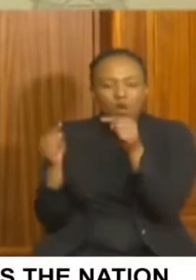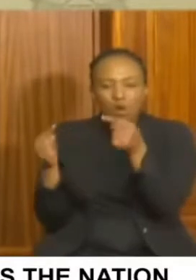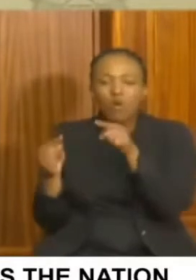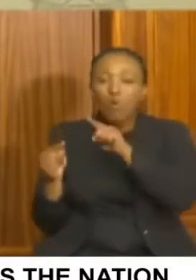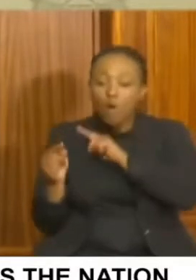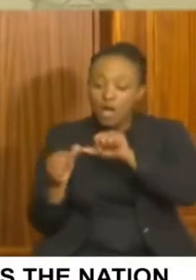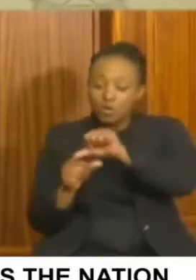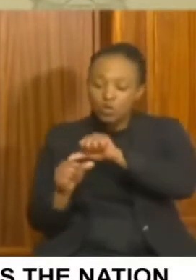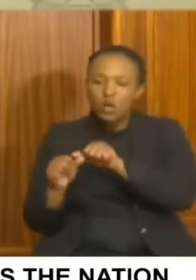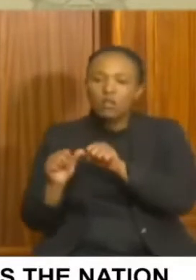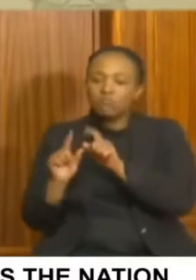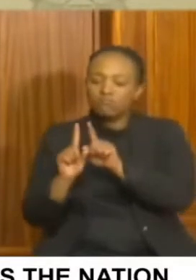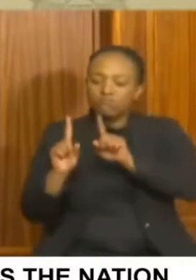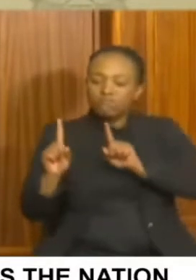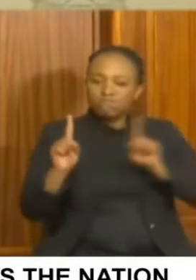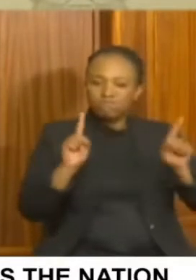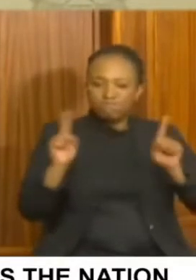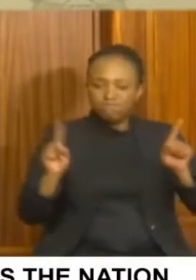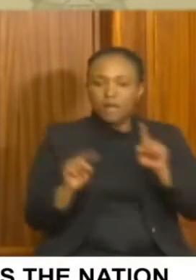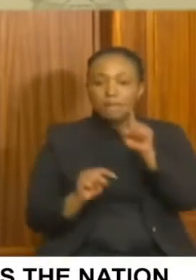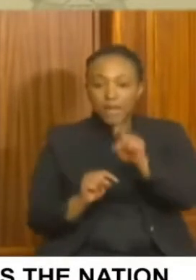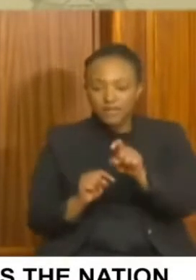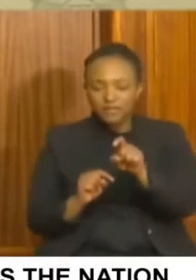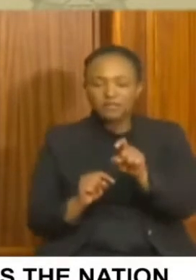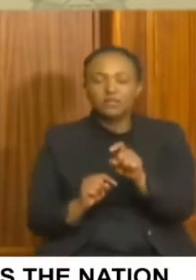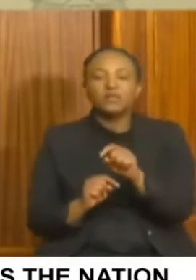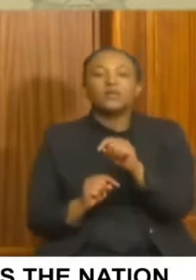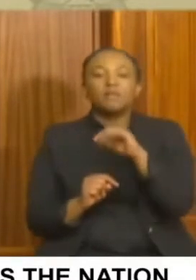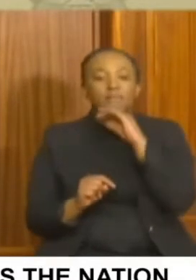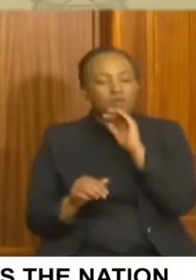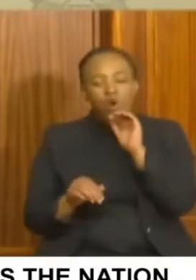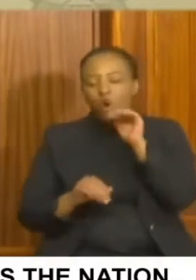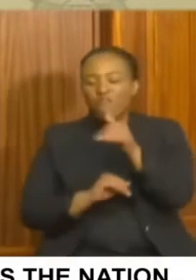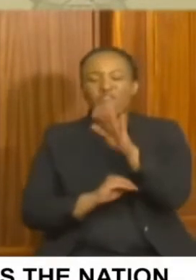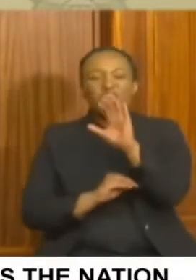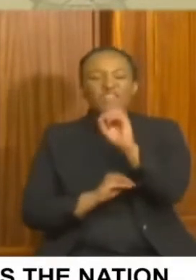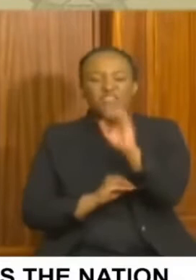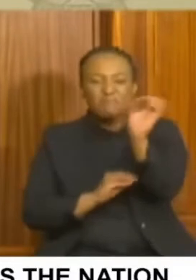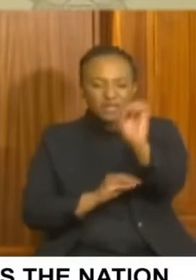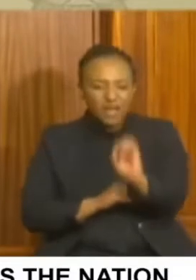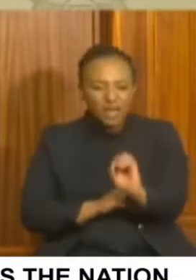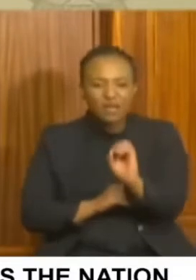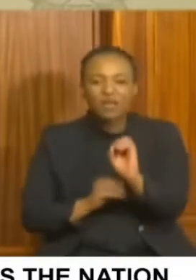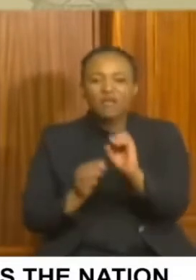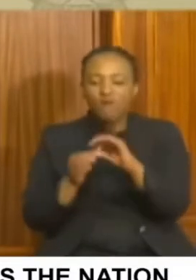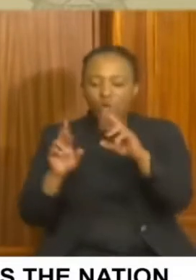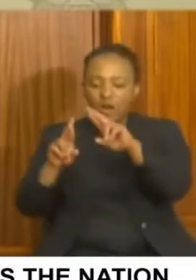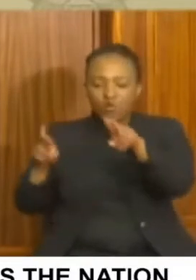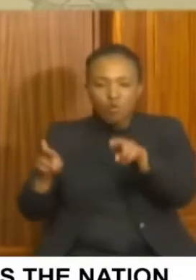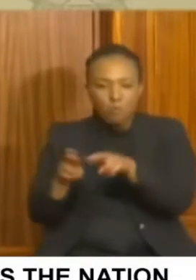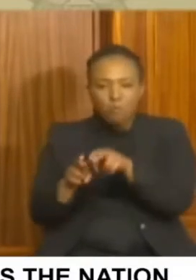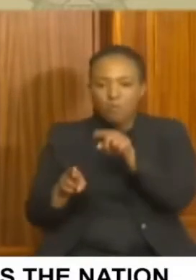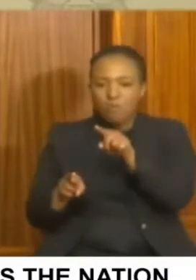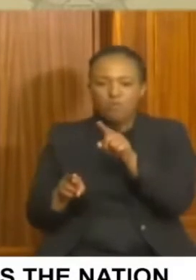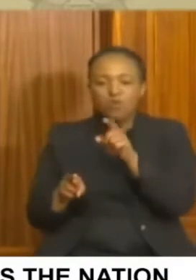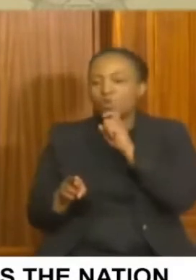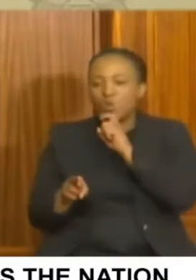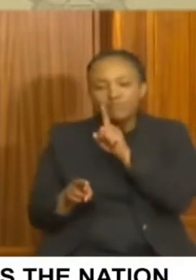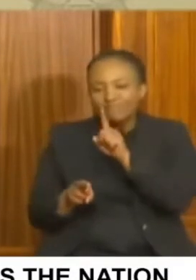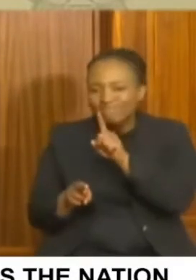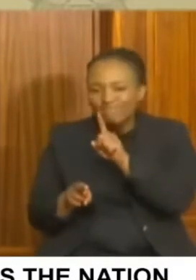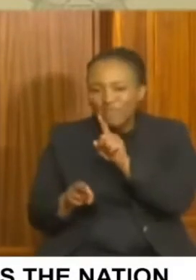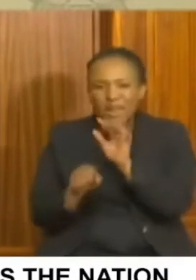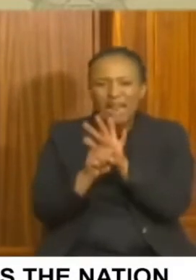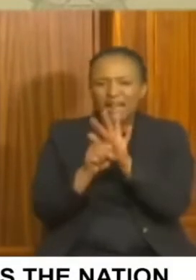appropriate social distancing, then no more than 50% of the capacity of the venue may be used.